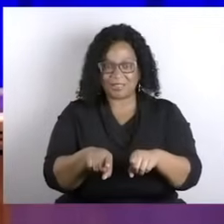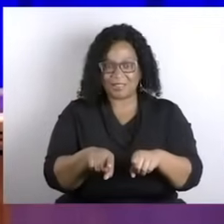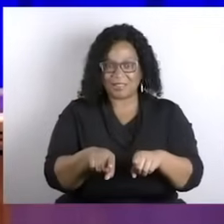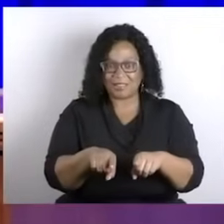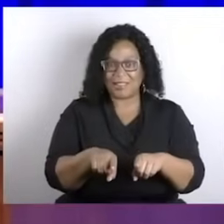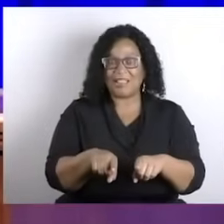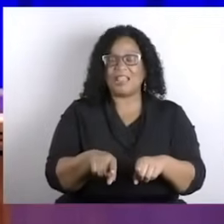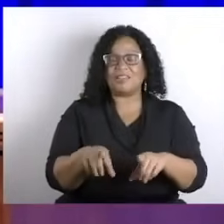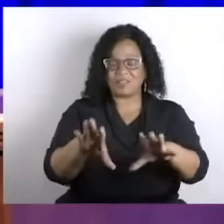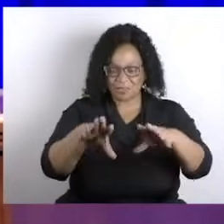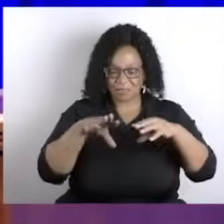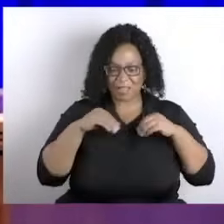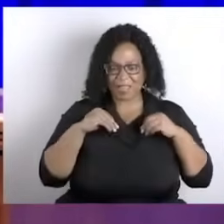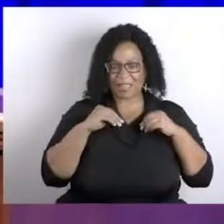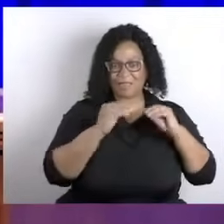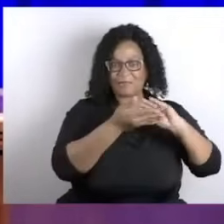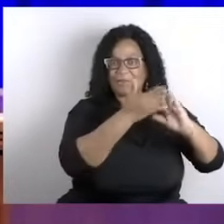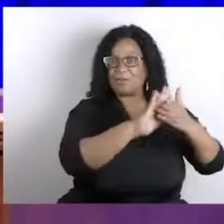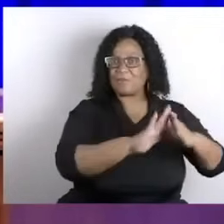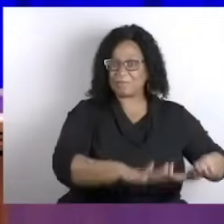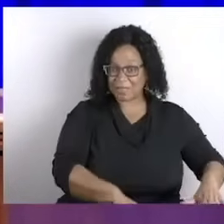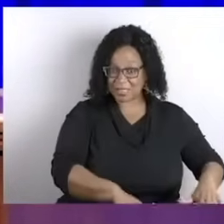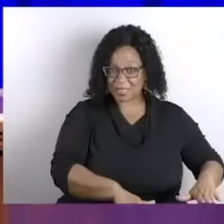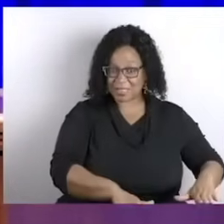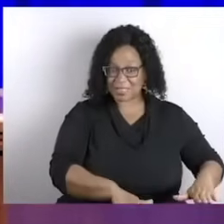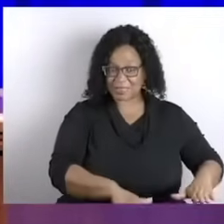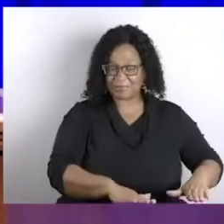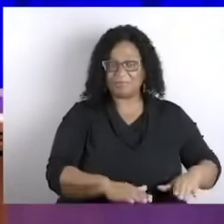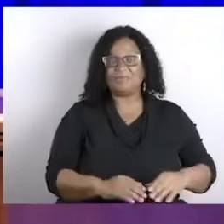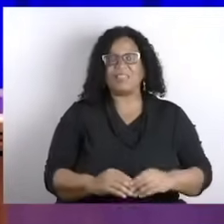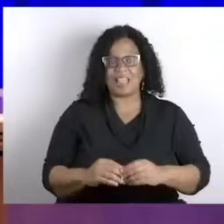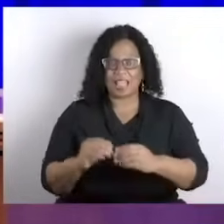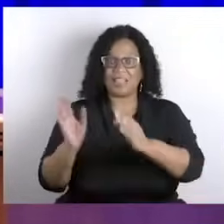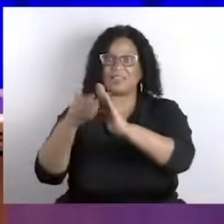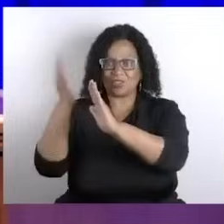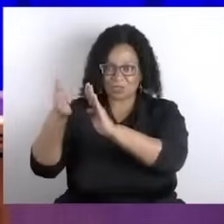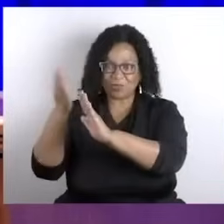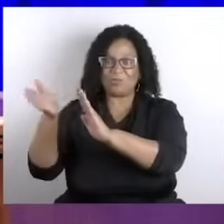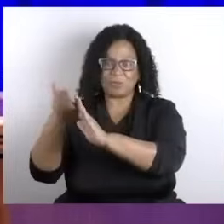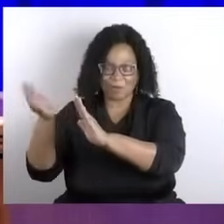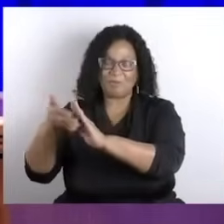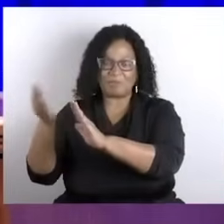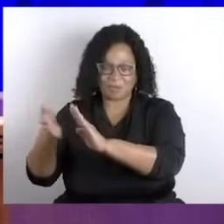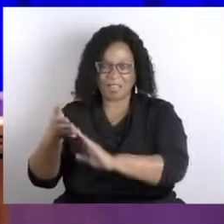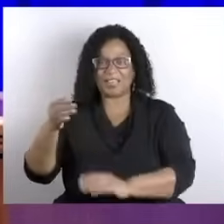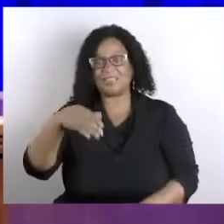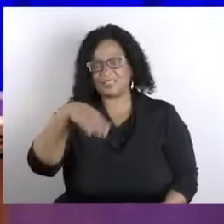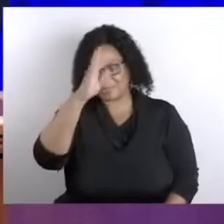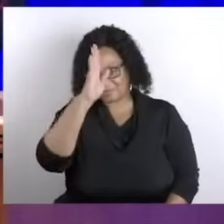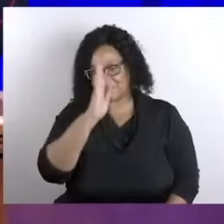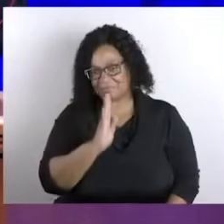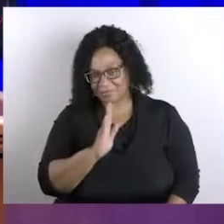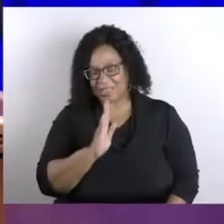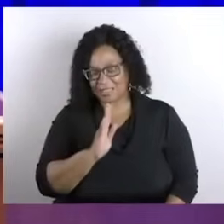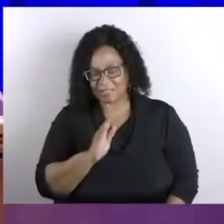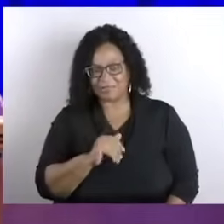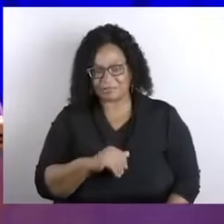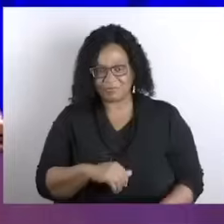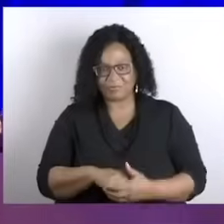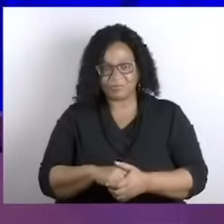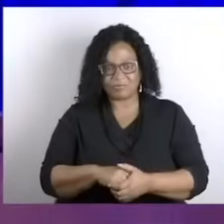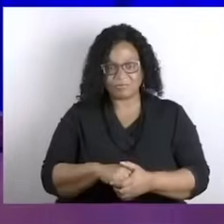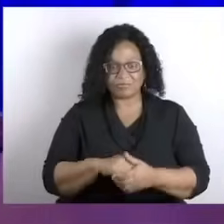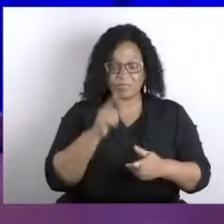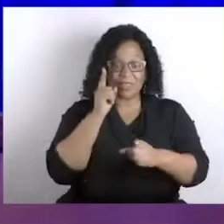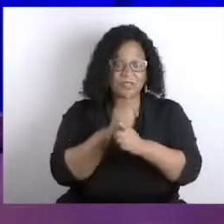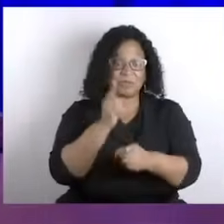will have peace. And if you got any sense, you will give me praise. So for the next few minutes, my brothers